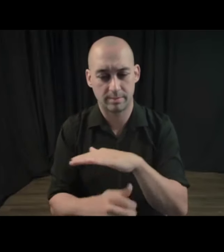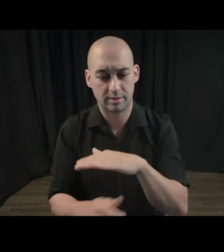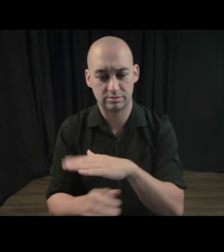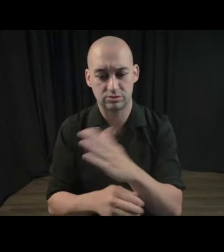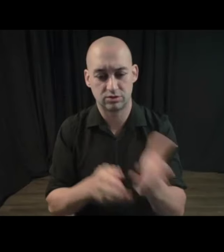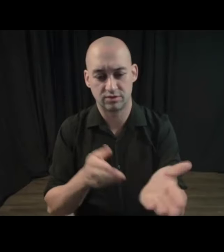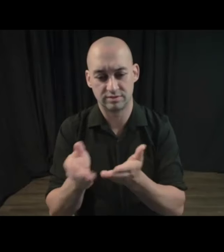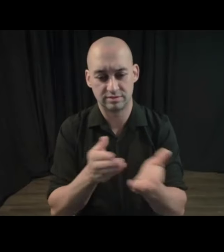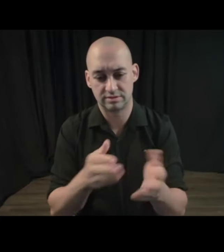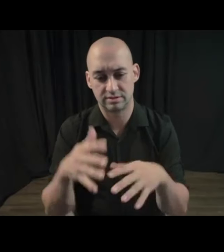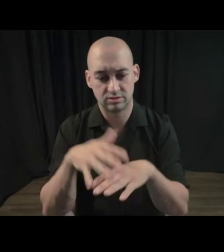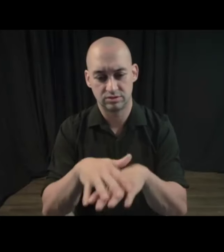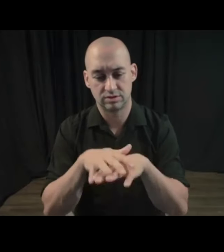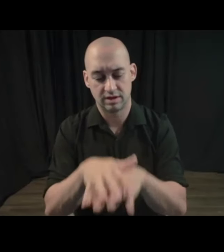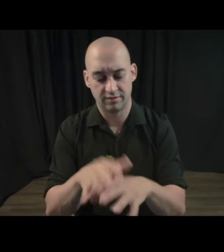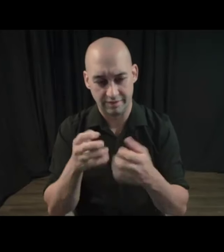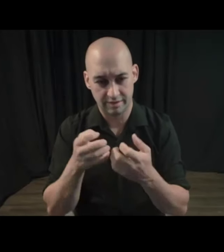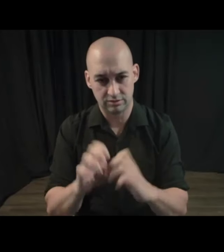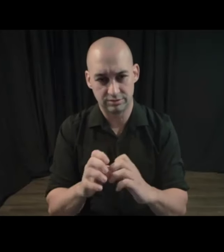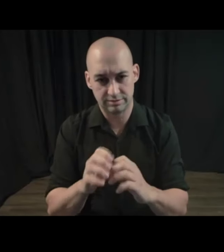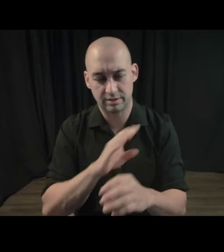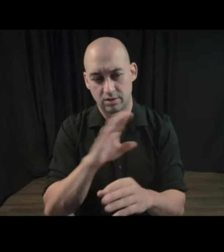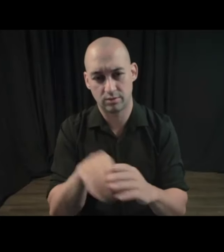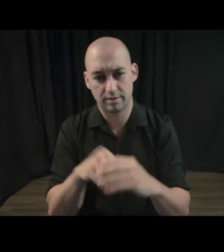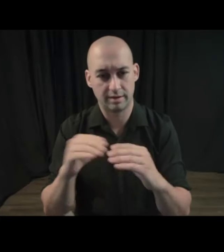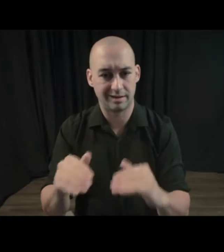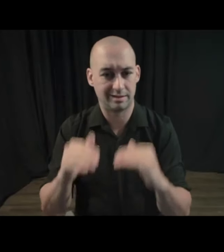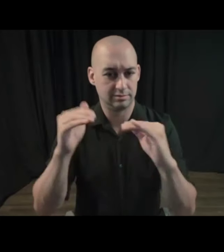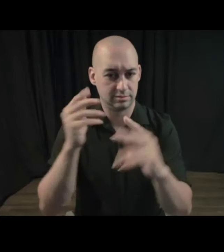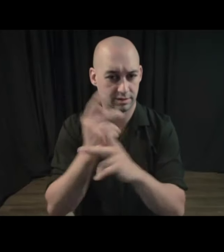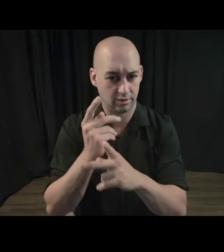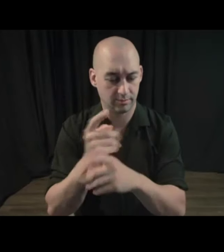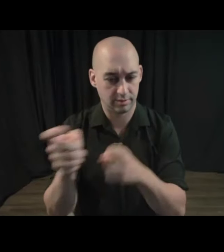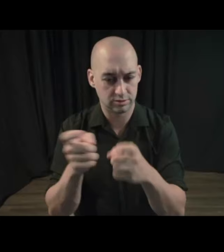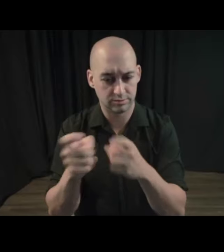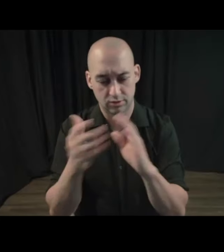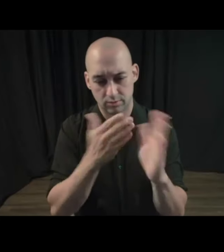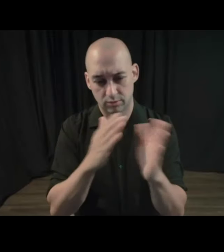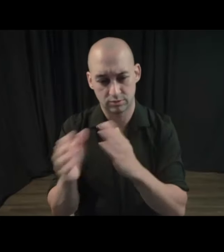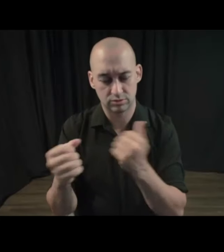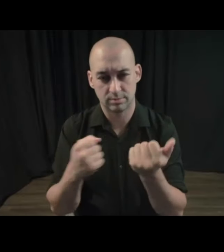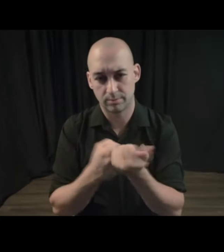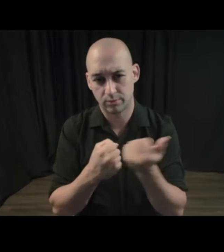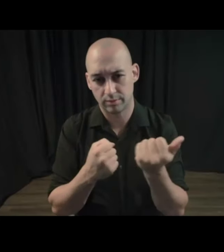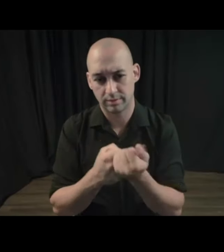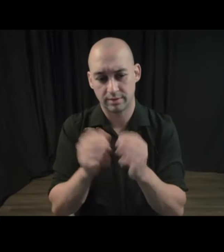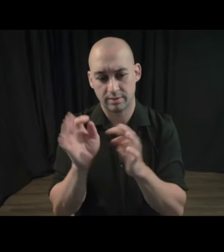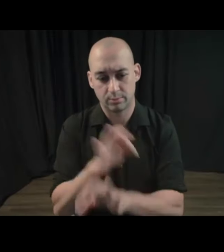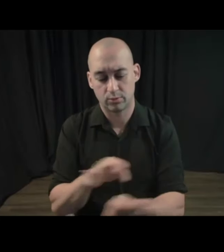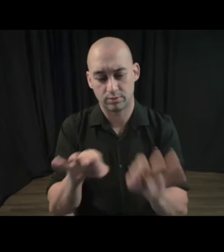integration efforts, including enhanced care management and community support, key strategies